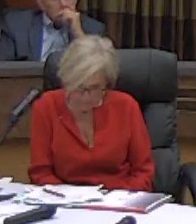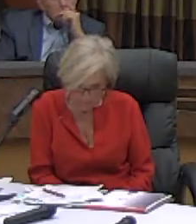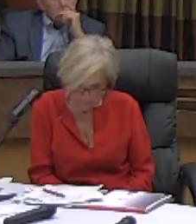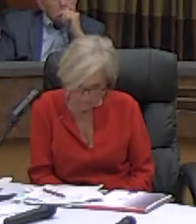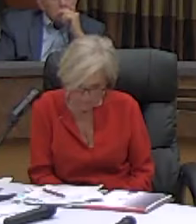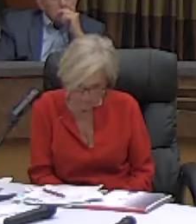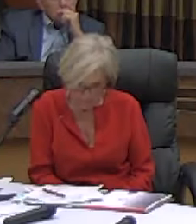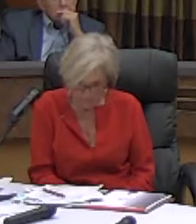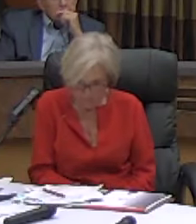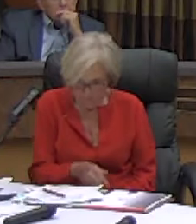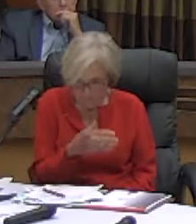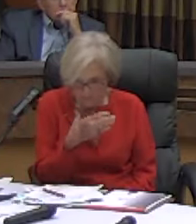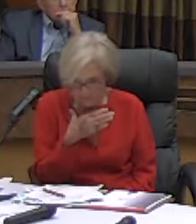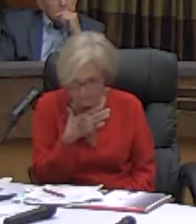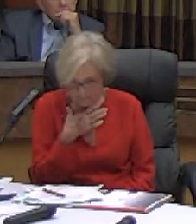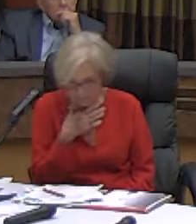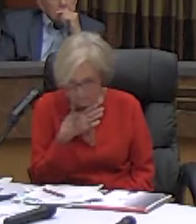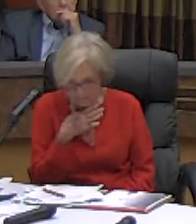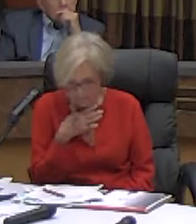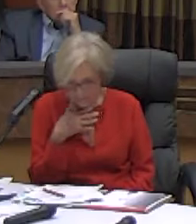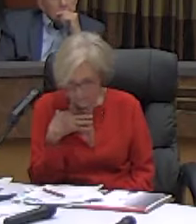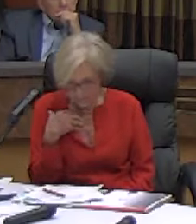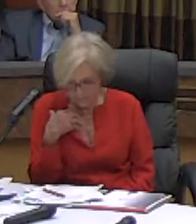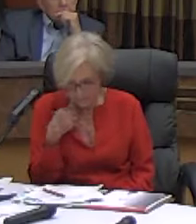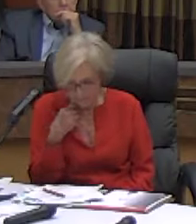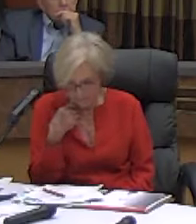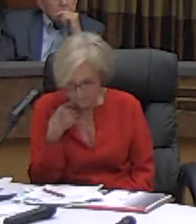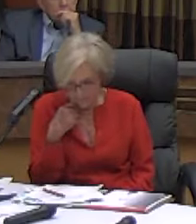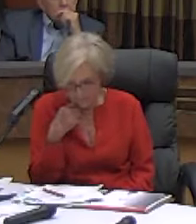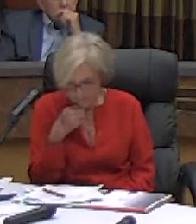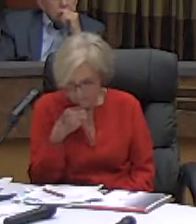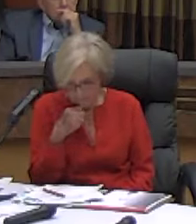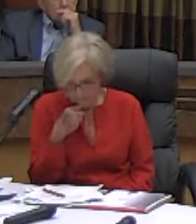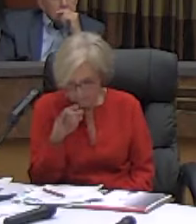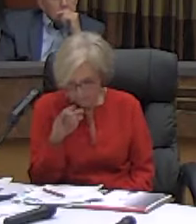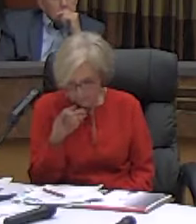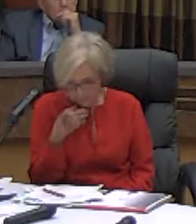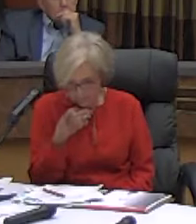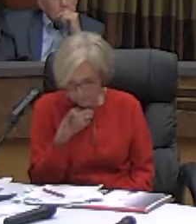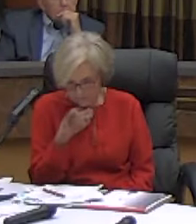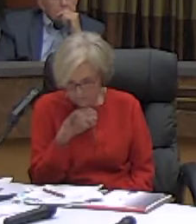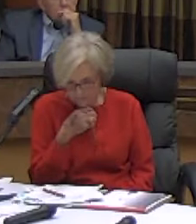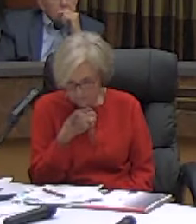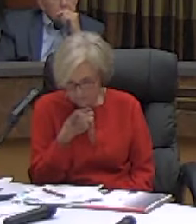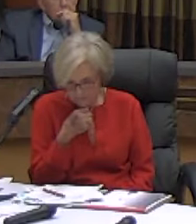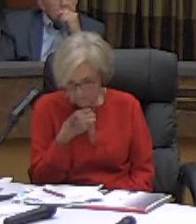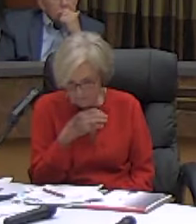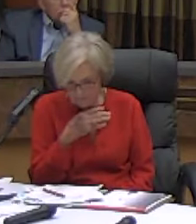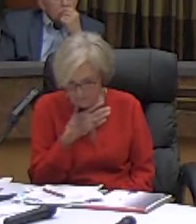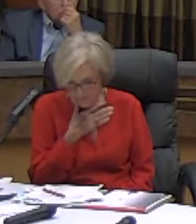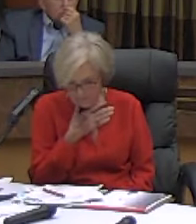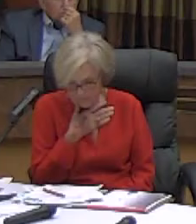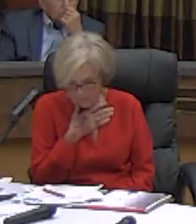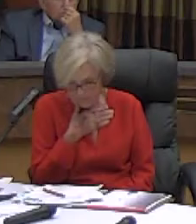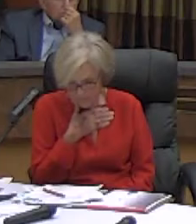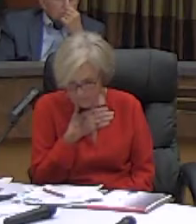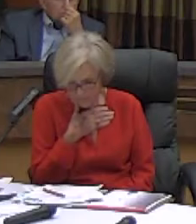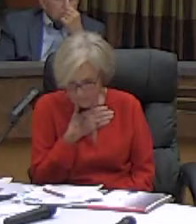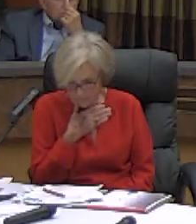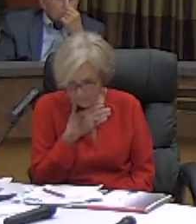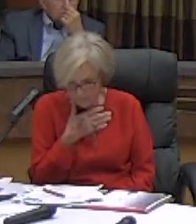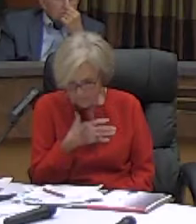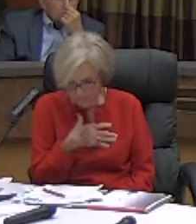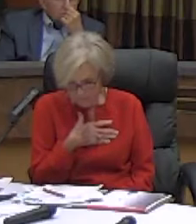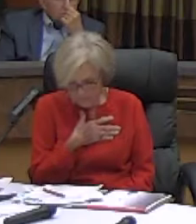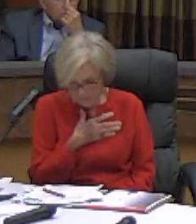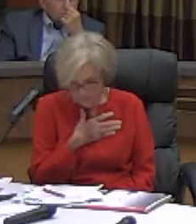to be targeted to the agreement with Chino Valley. However, I foresee that this policy could be extended to future agreements that would negatively affect